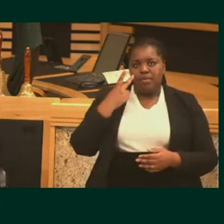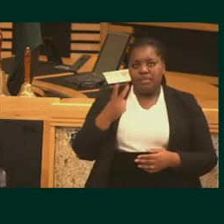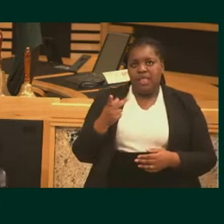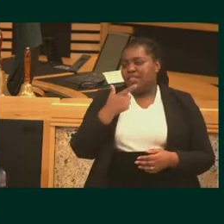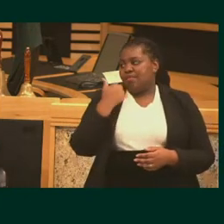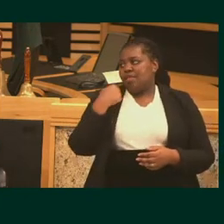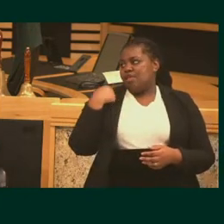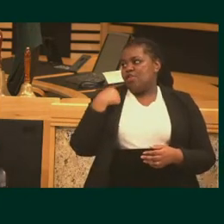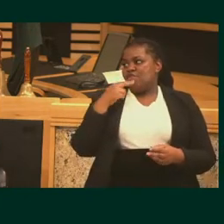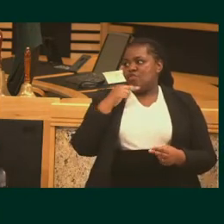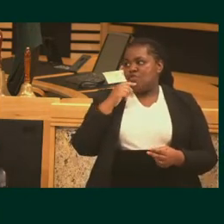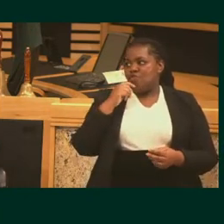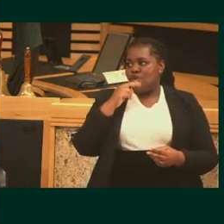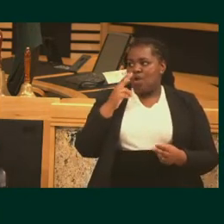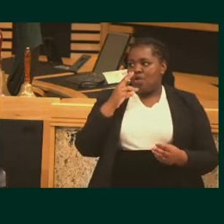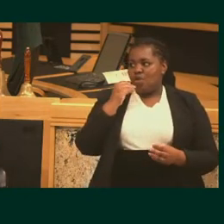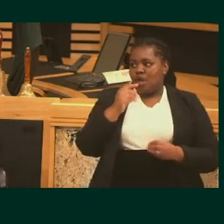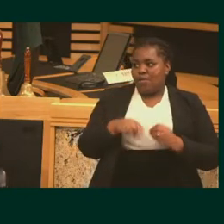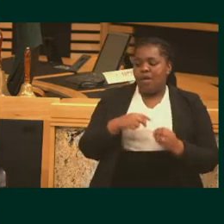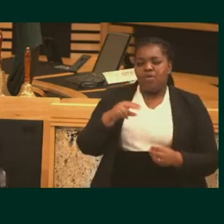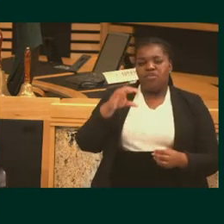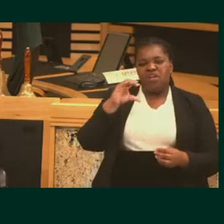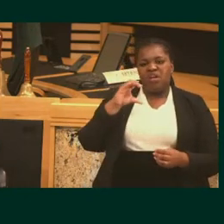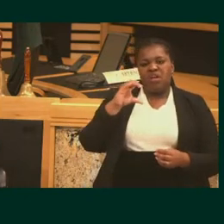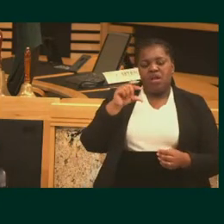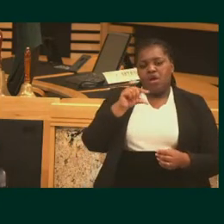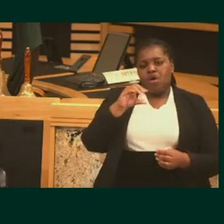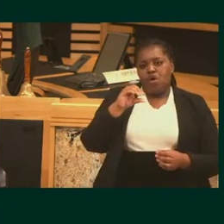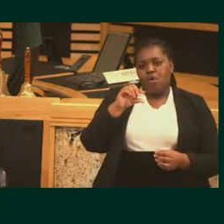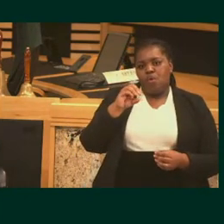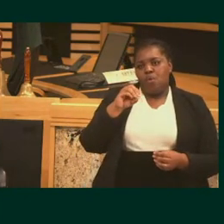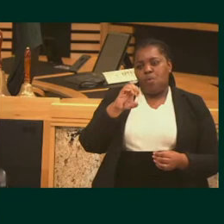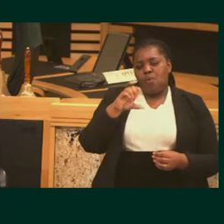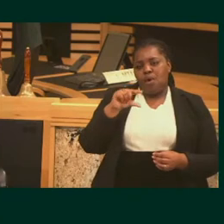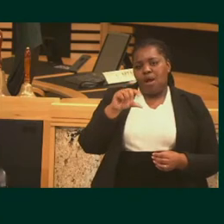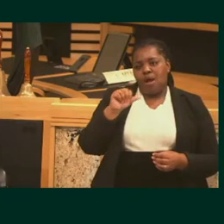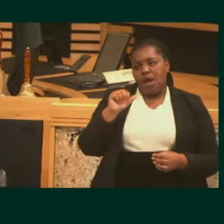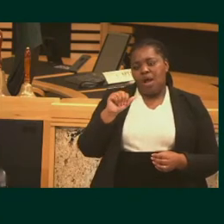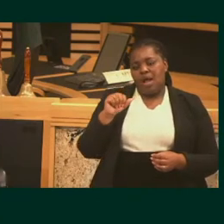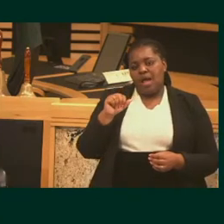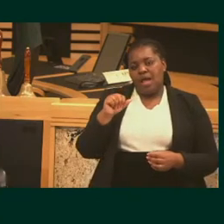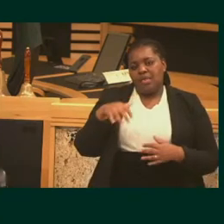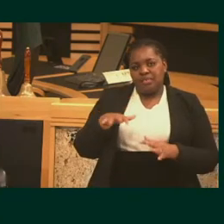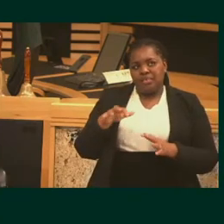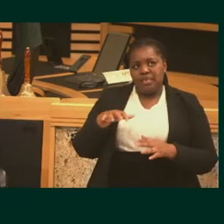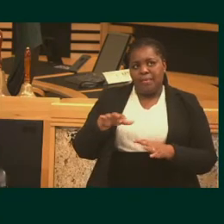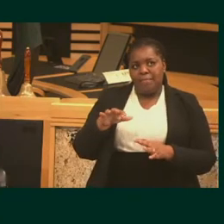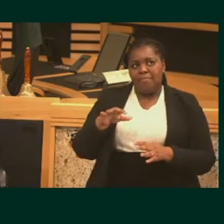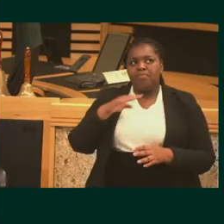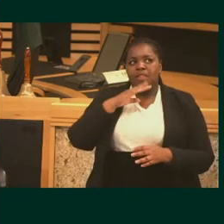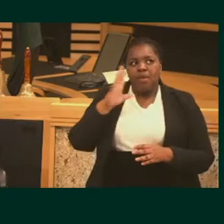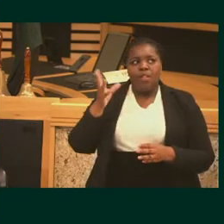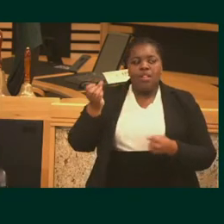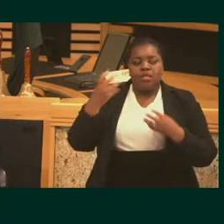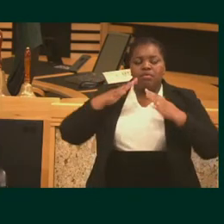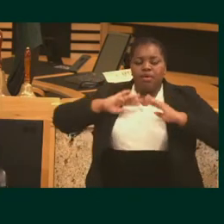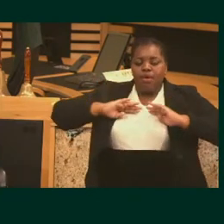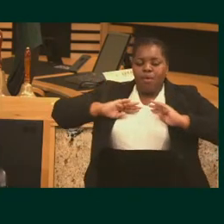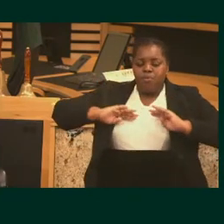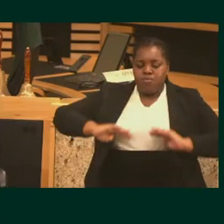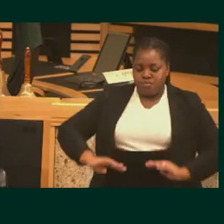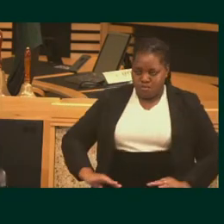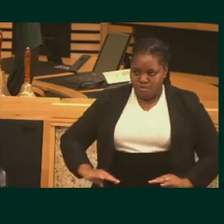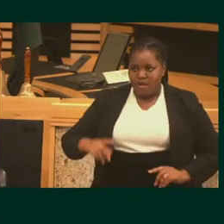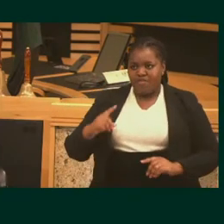news regarding the GHA Dam which is now at 100% capacity this will bring relief for citas